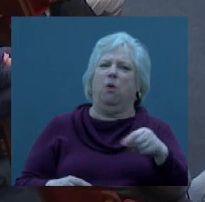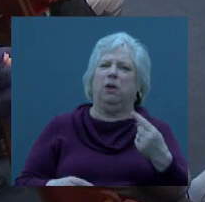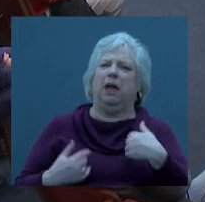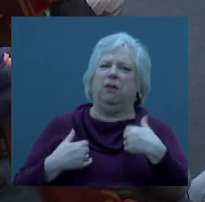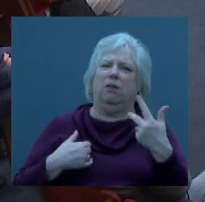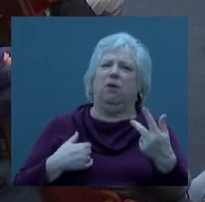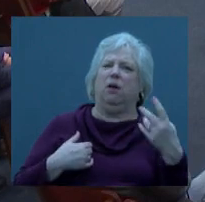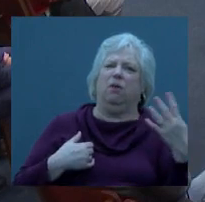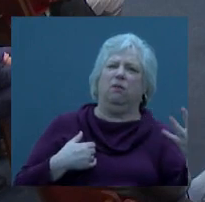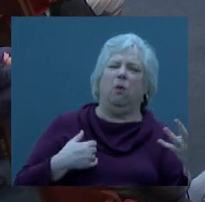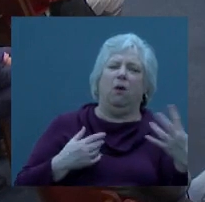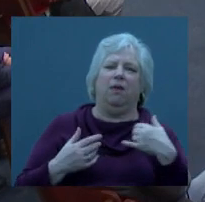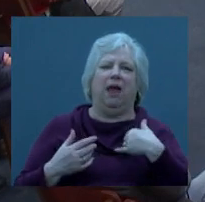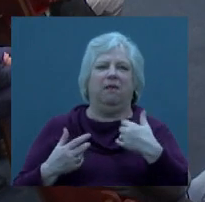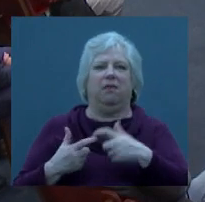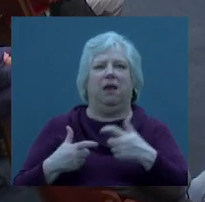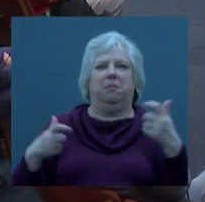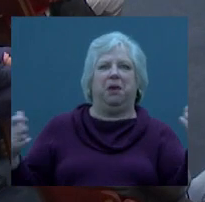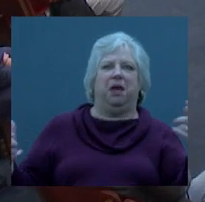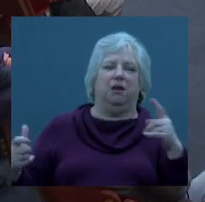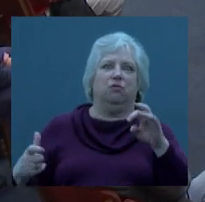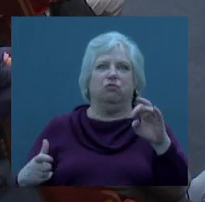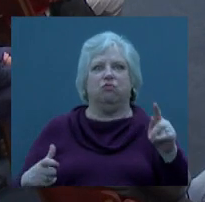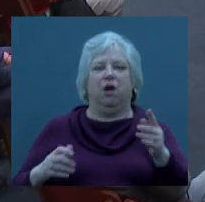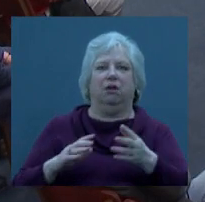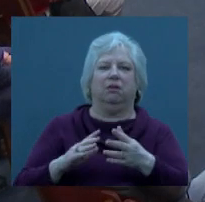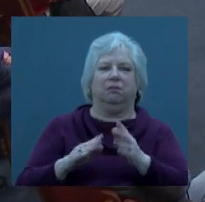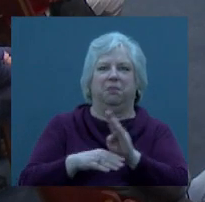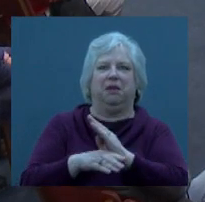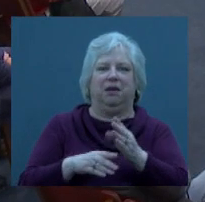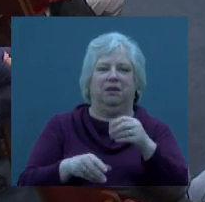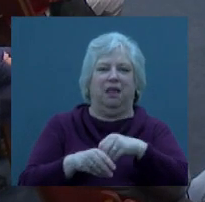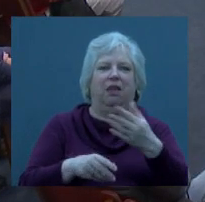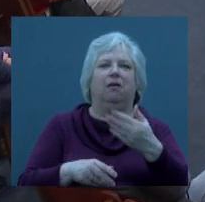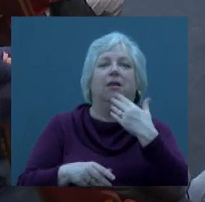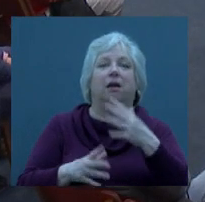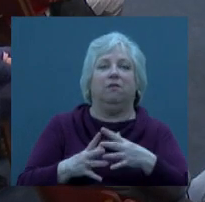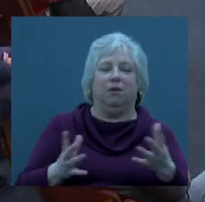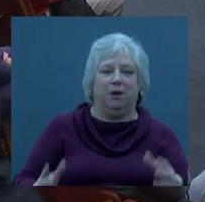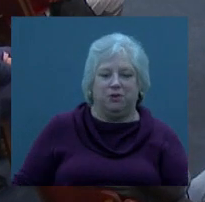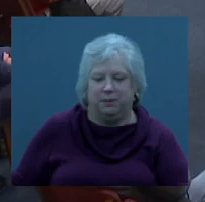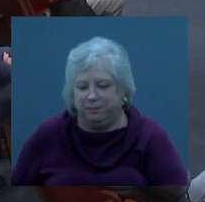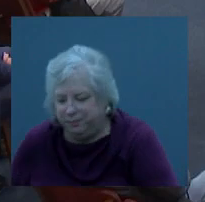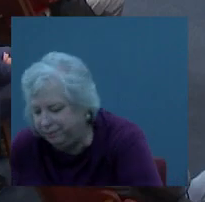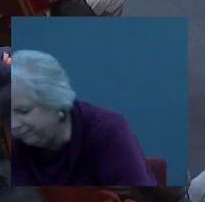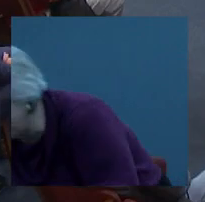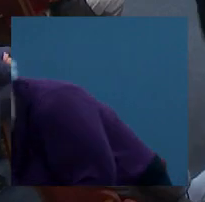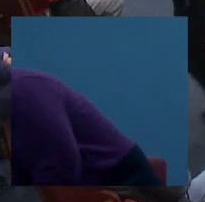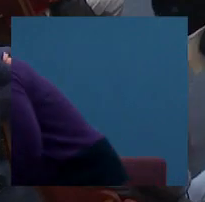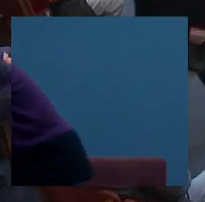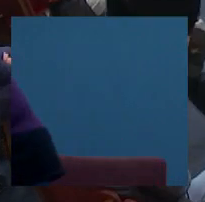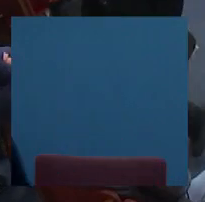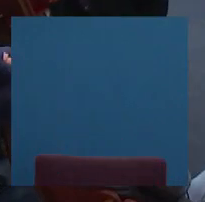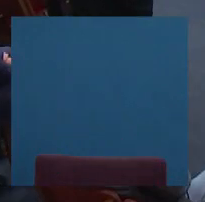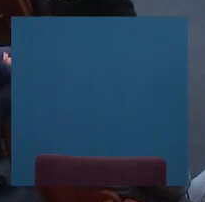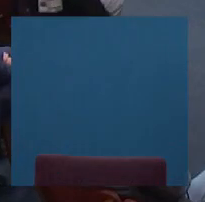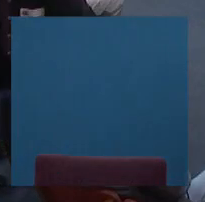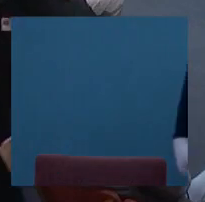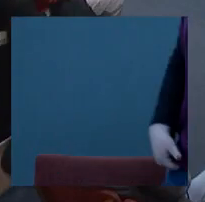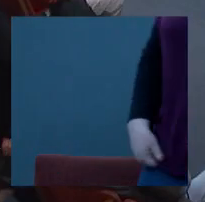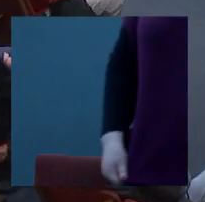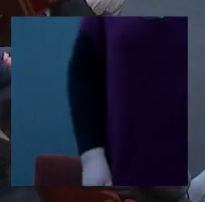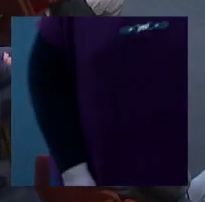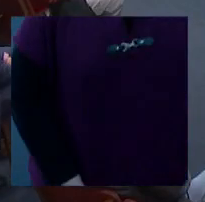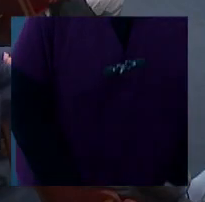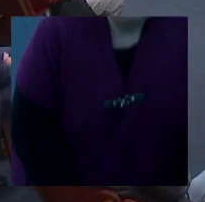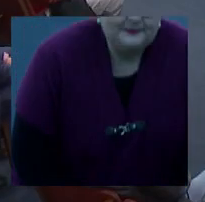And they've got that big truck operation in there. Thank you very much. Thank you, Mr. Leahy. Commissioners, you got any questions